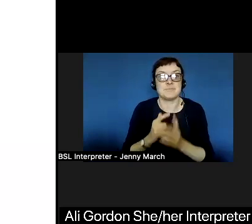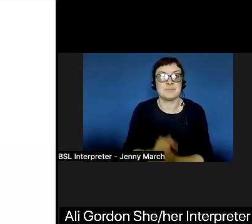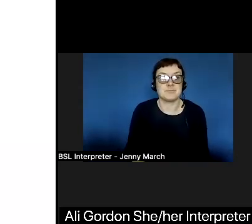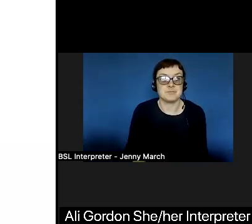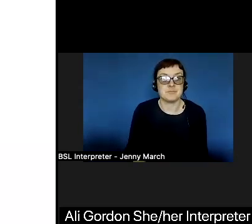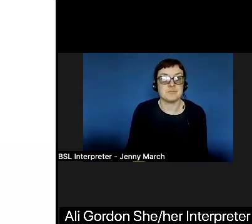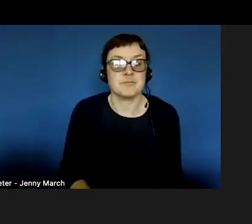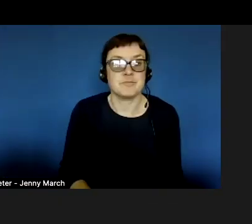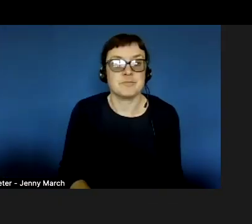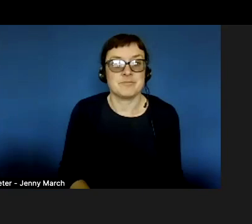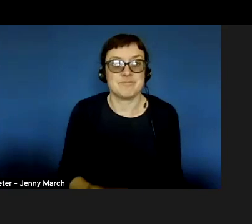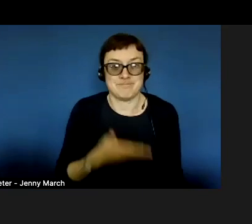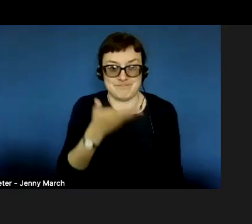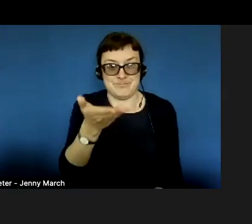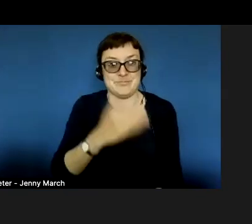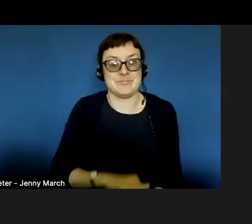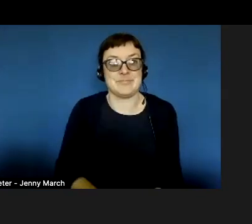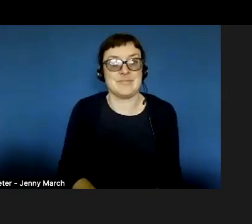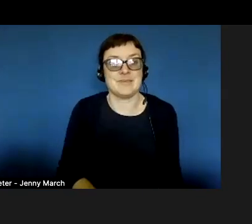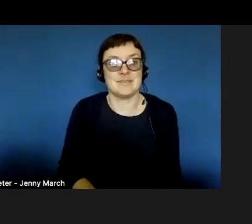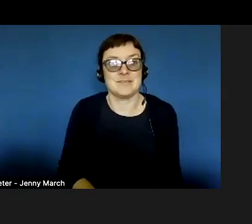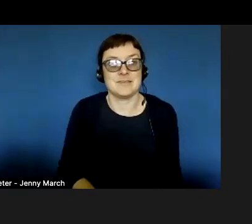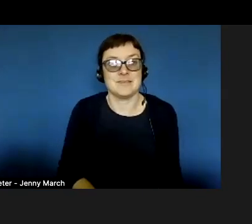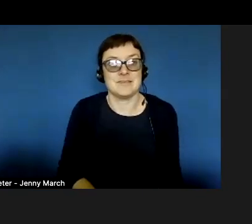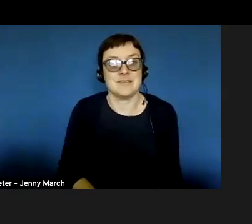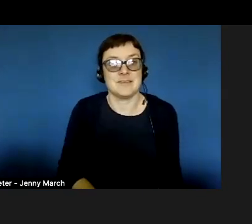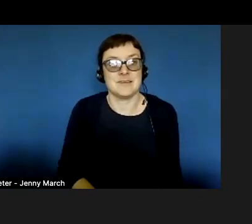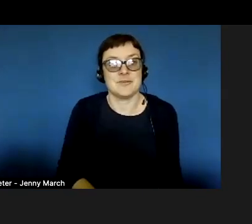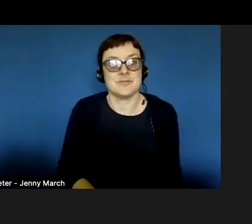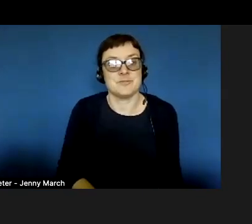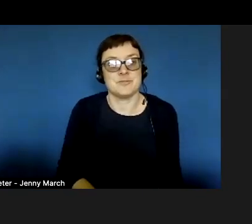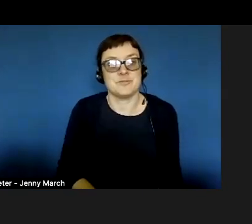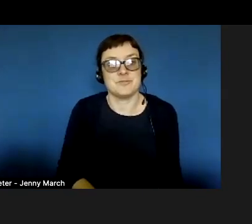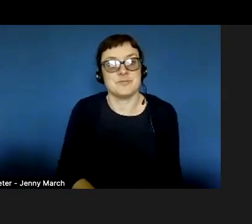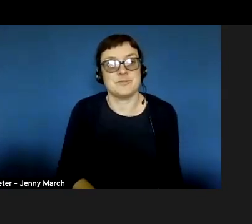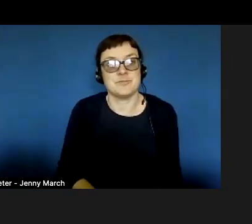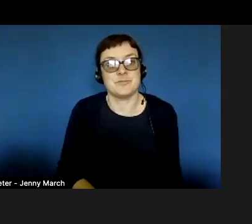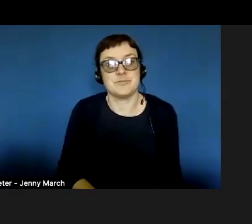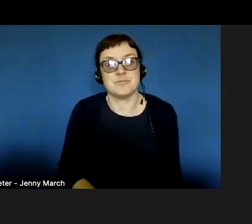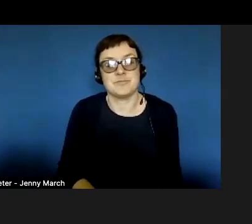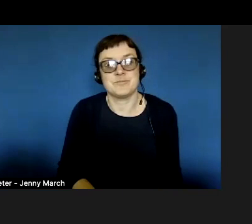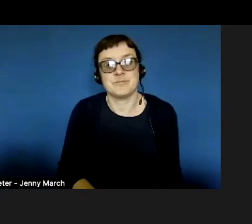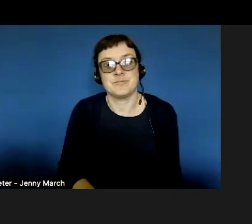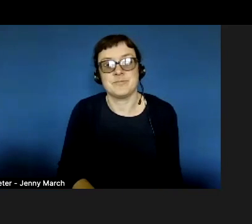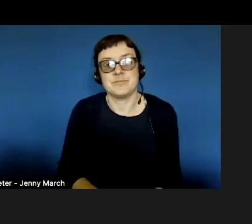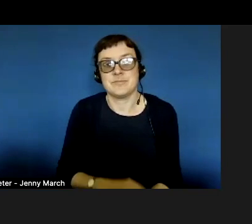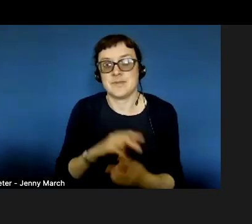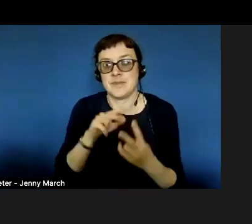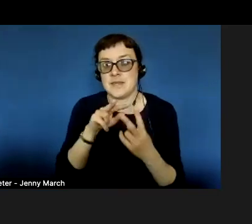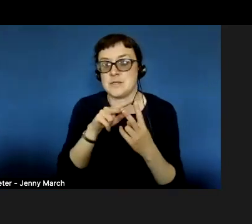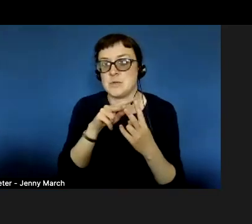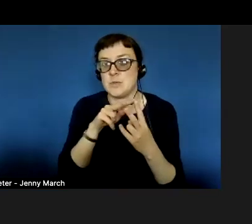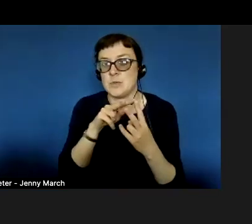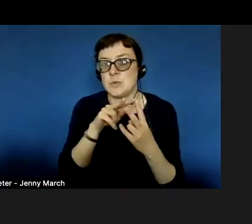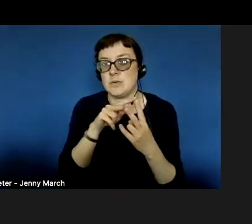So that's that one. And this one is, I think, the 2 things that